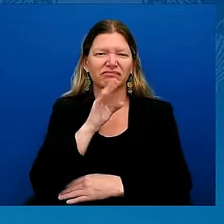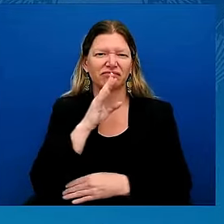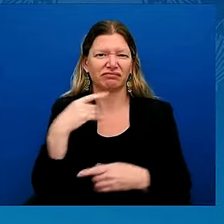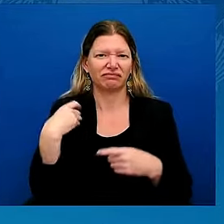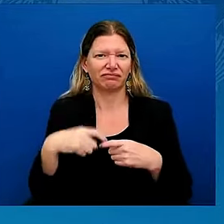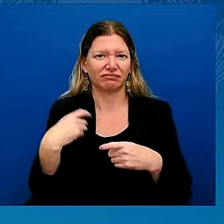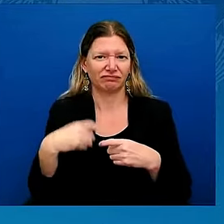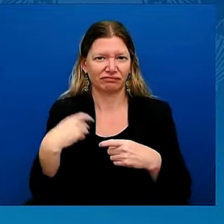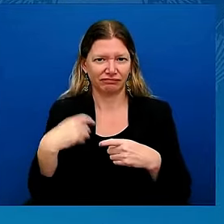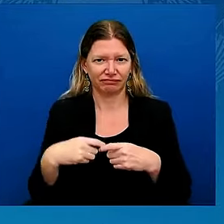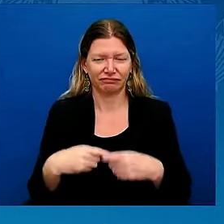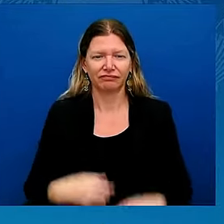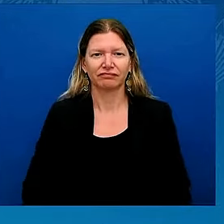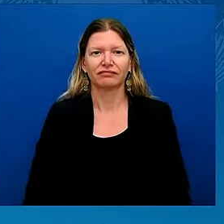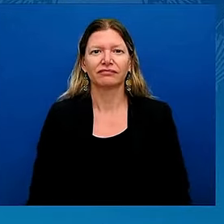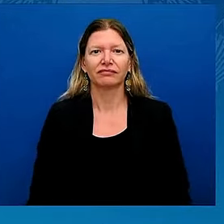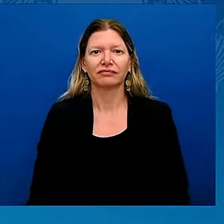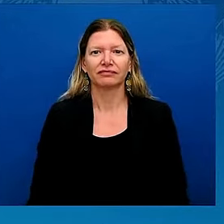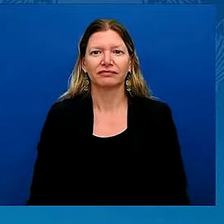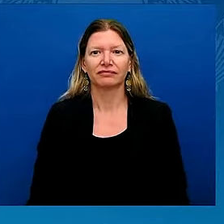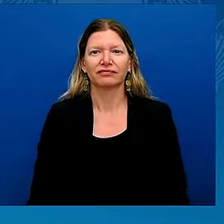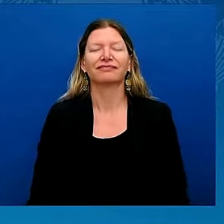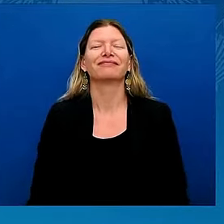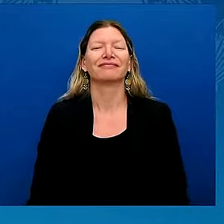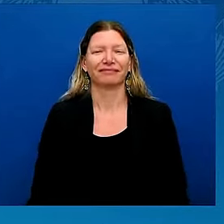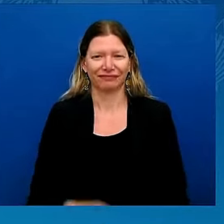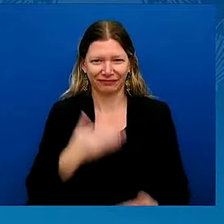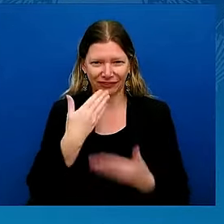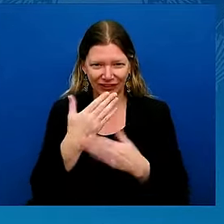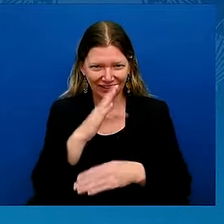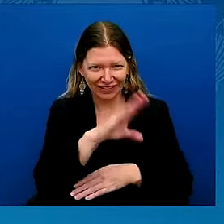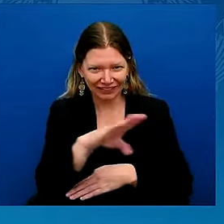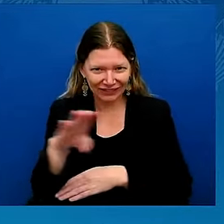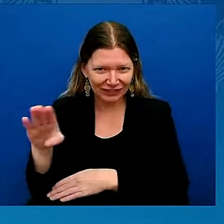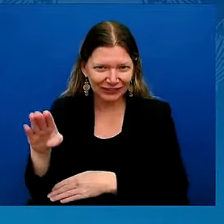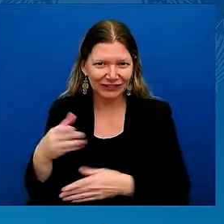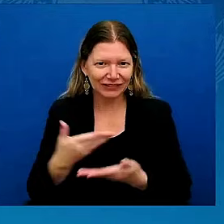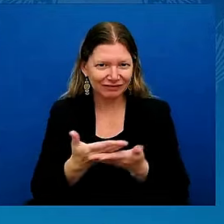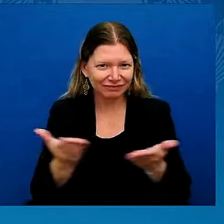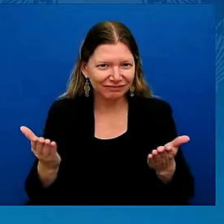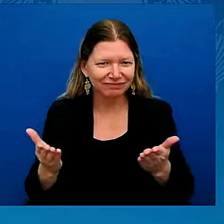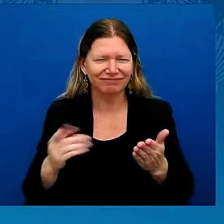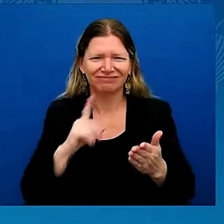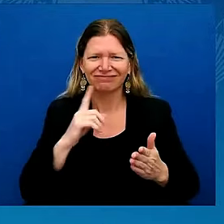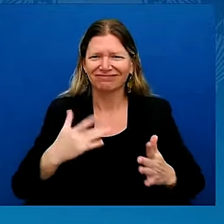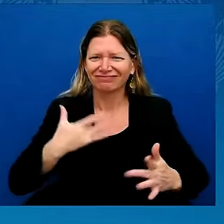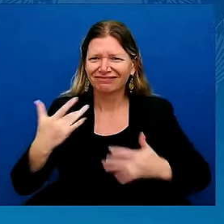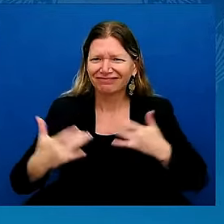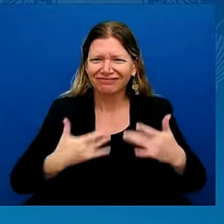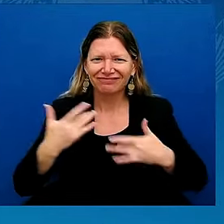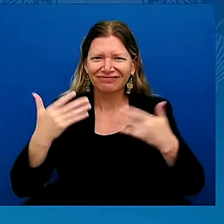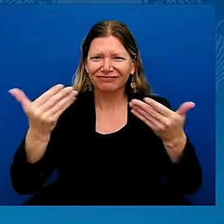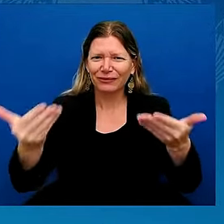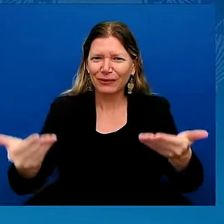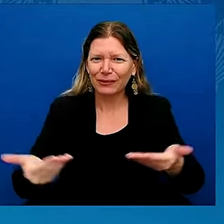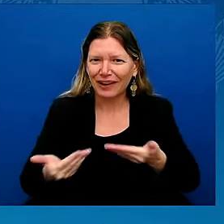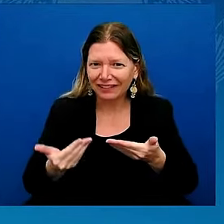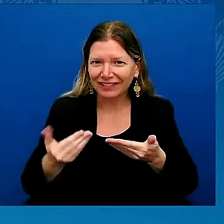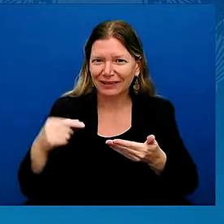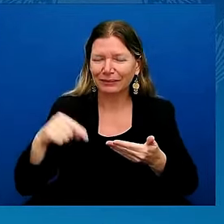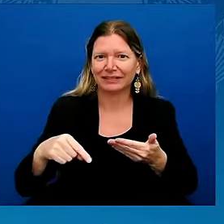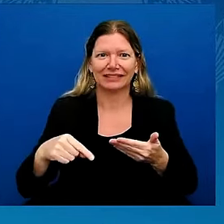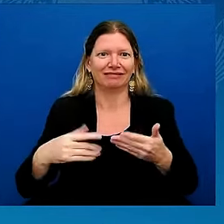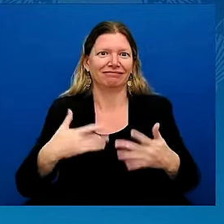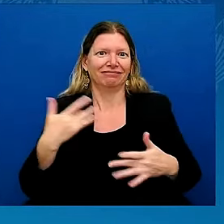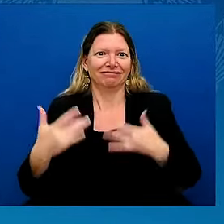Good afternoon, everyone, and I am so very excited to welcome you all to this very exciting special session at